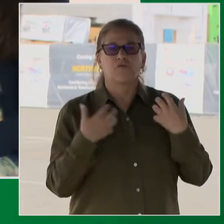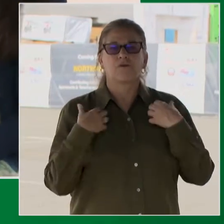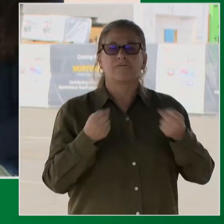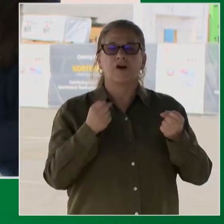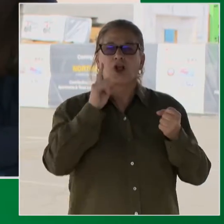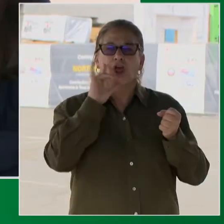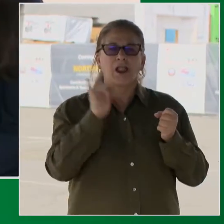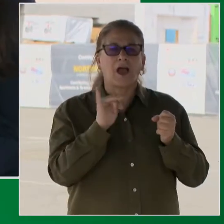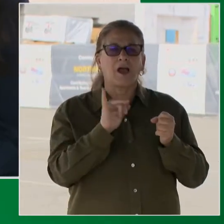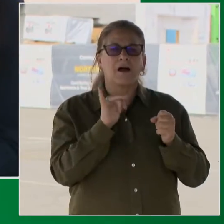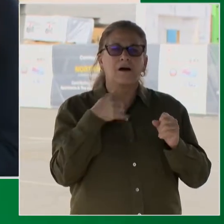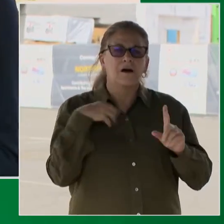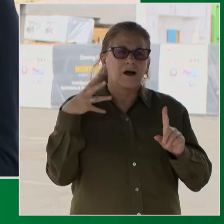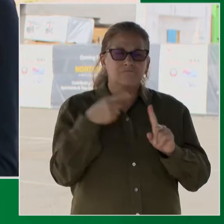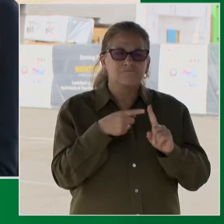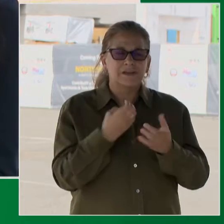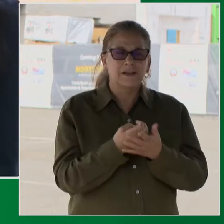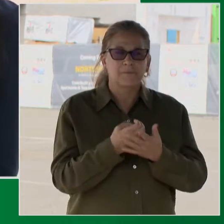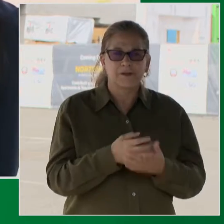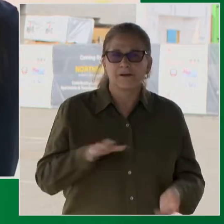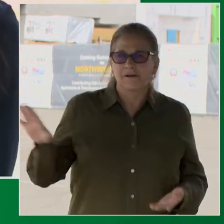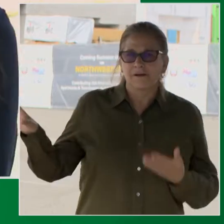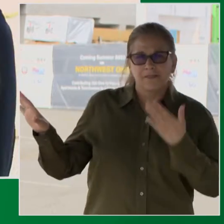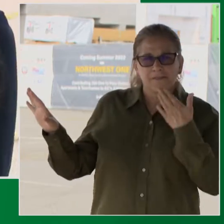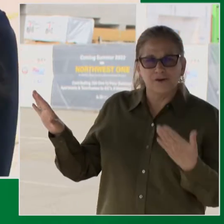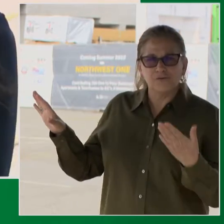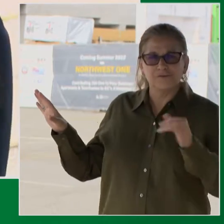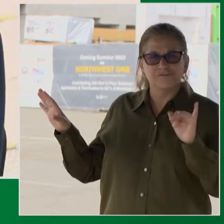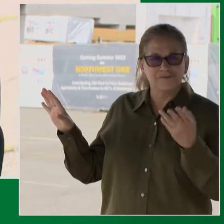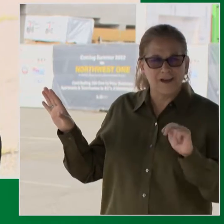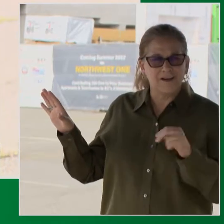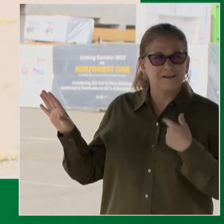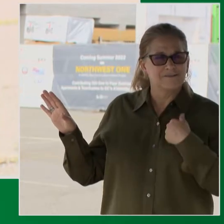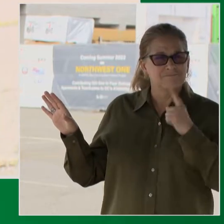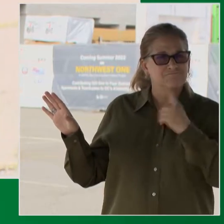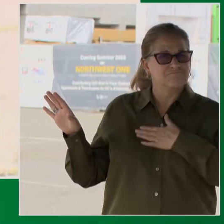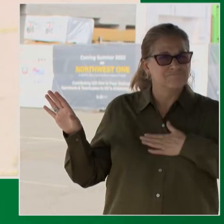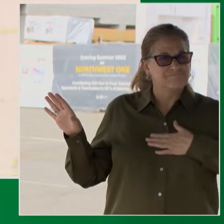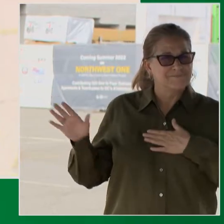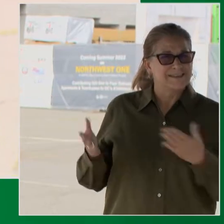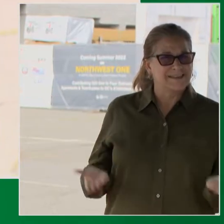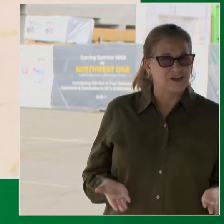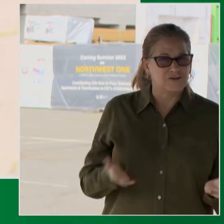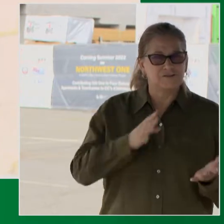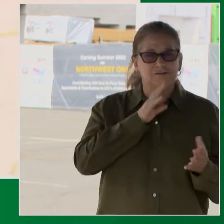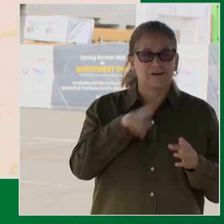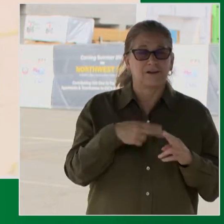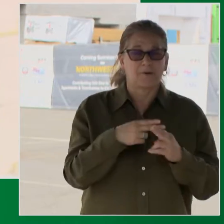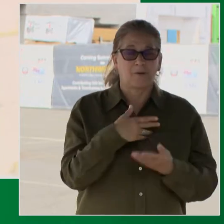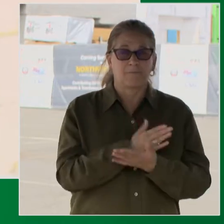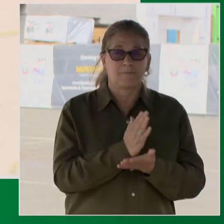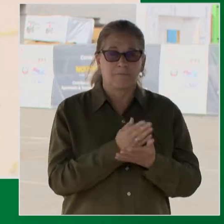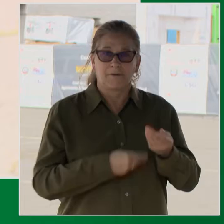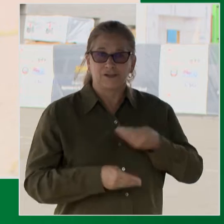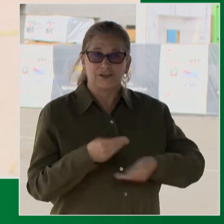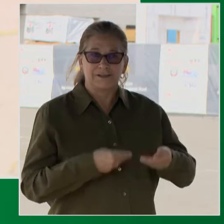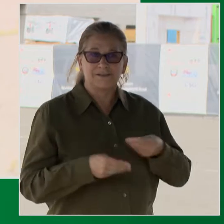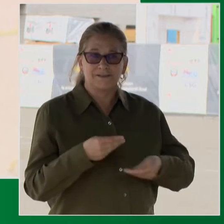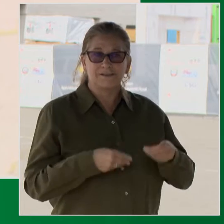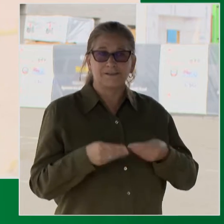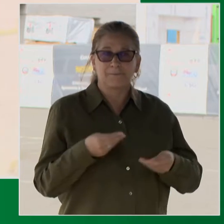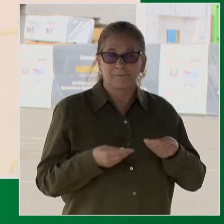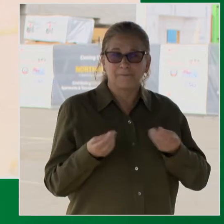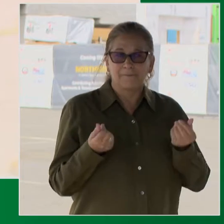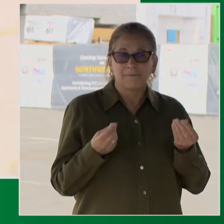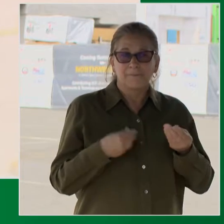right. Well, thank you so much, Deputy Mayor. I'm pleased to be here to talk about the budget. We, as you mentioned, we have been working